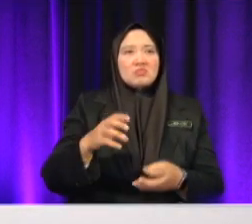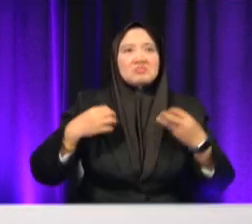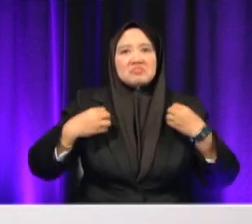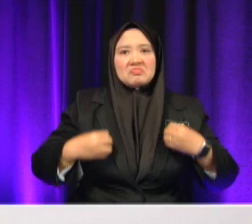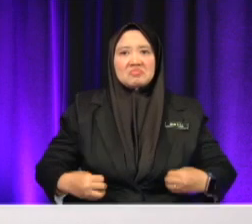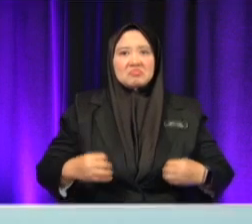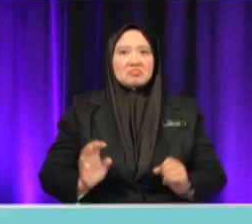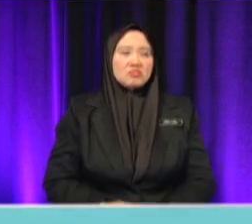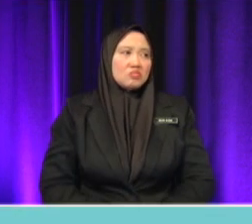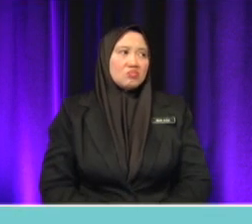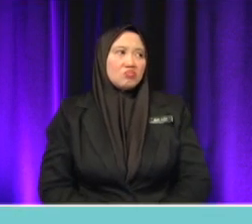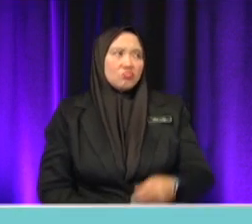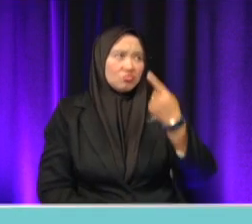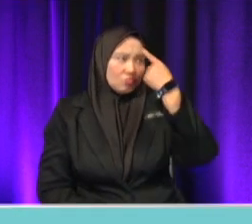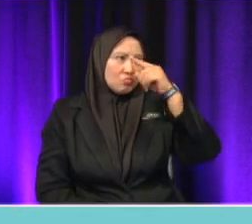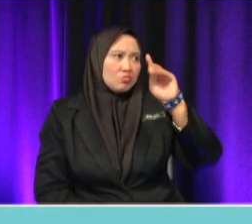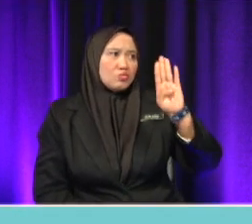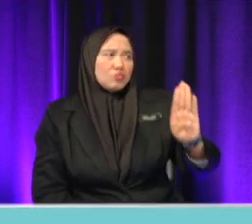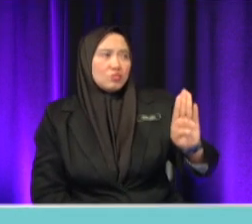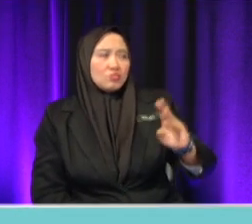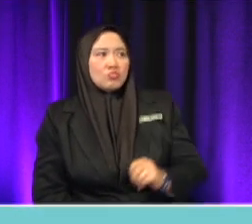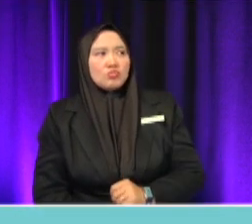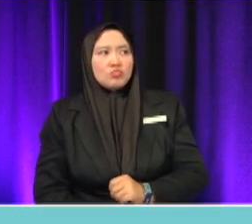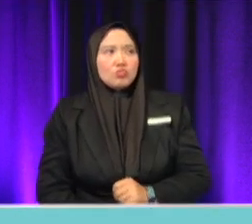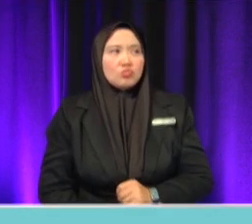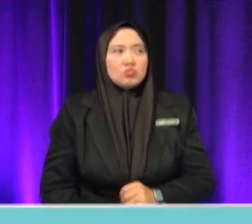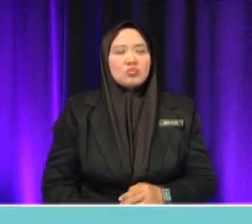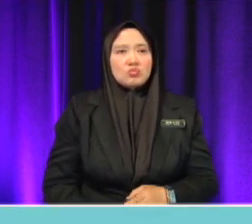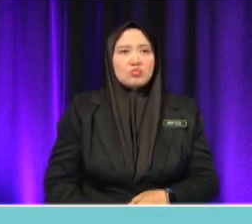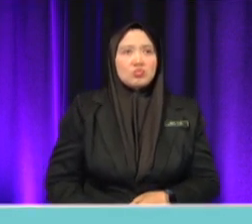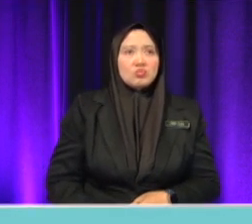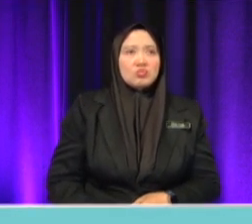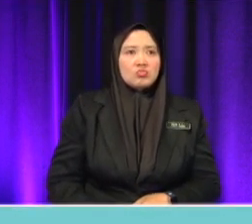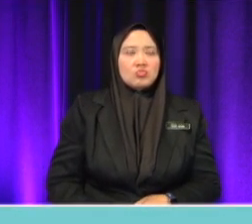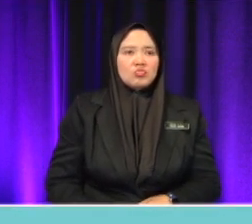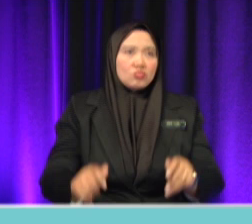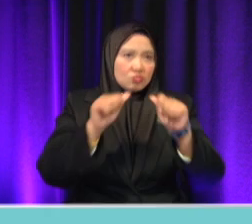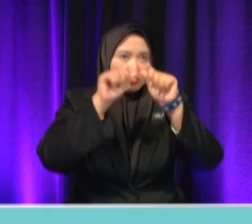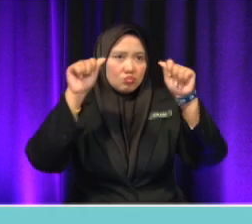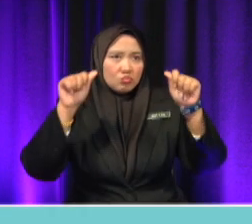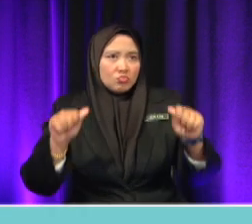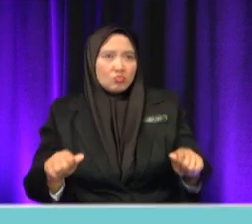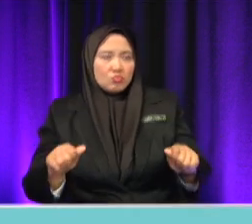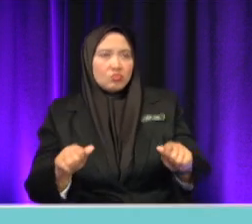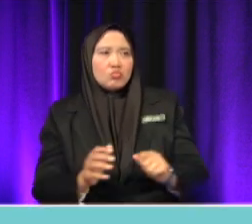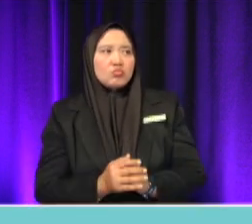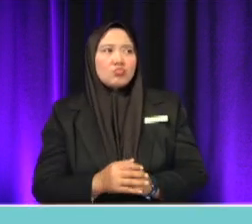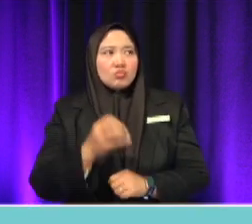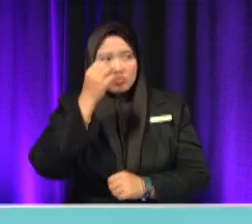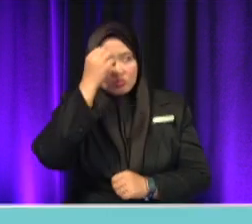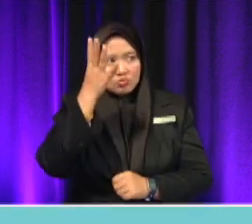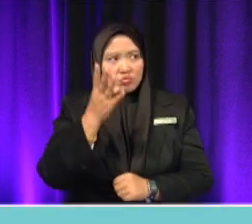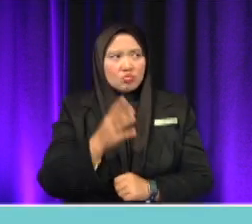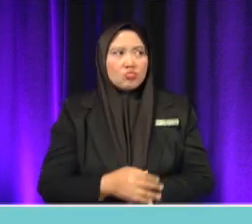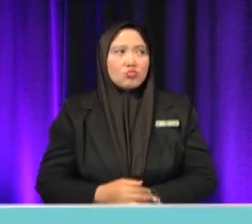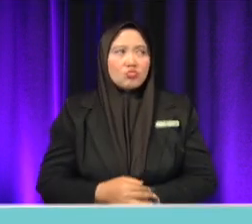For the second option, yes, the the article describe what the different charities do,